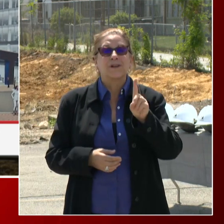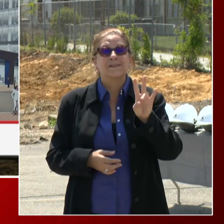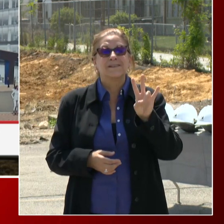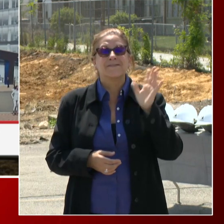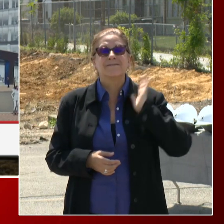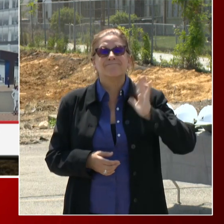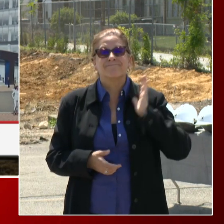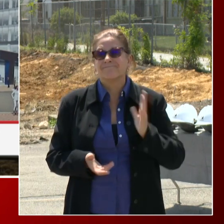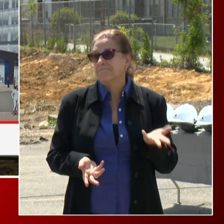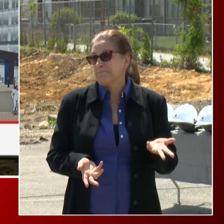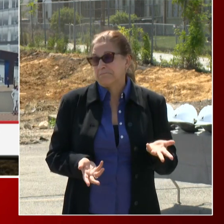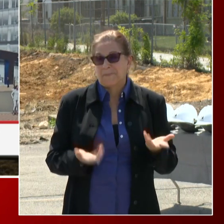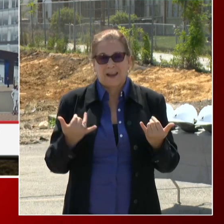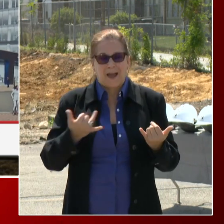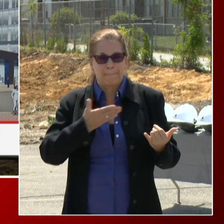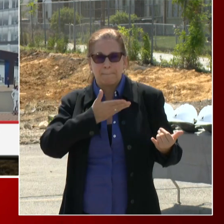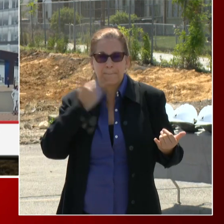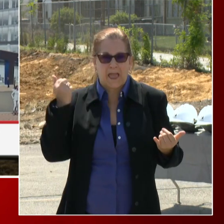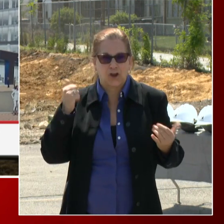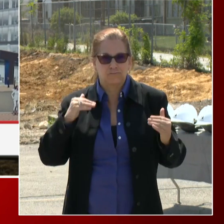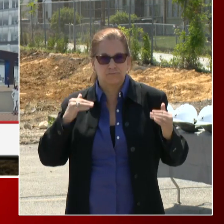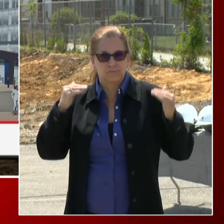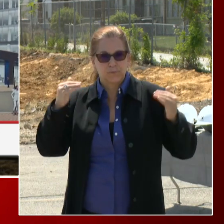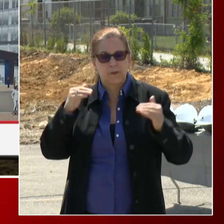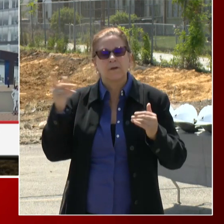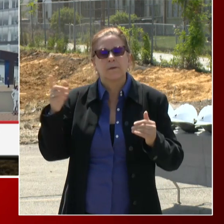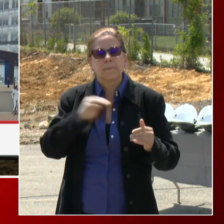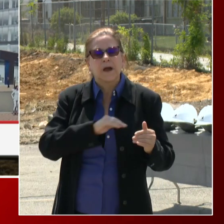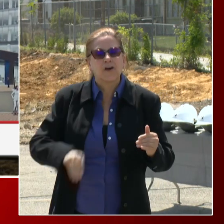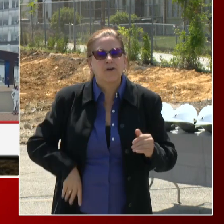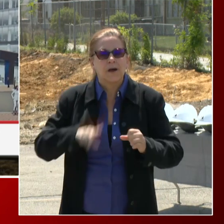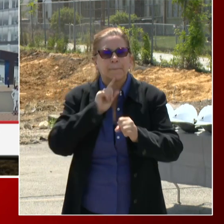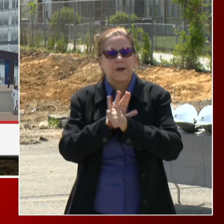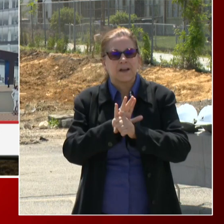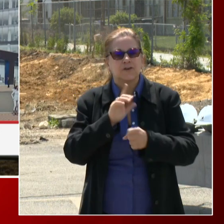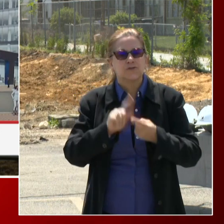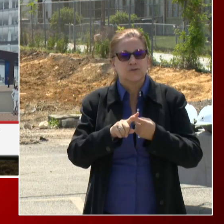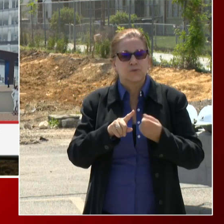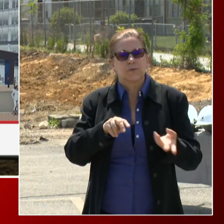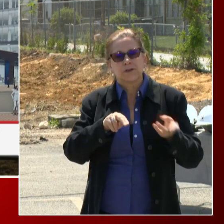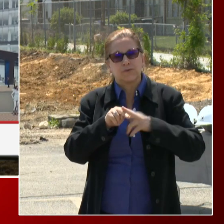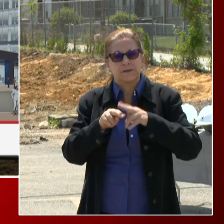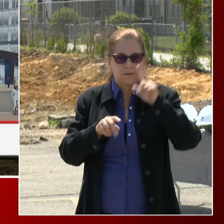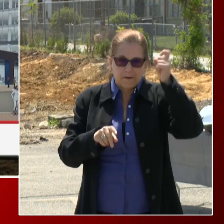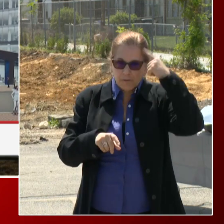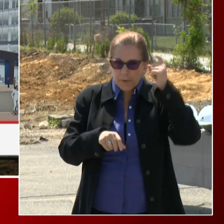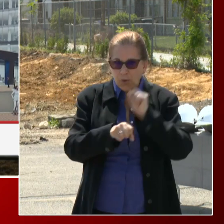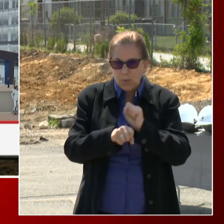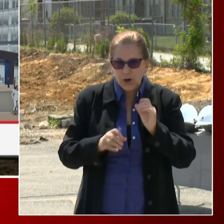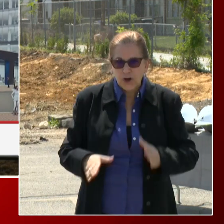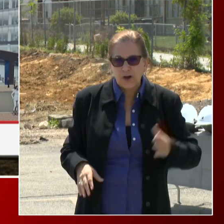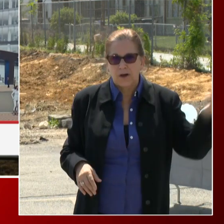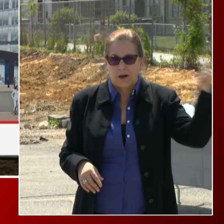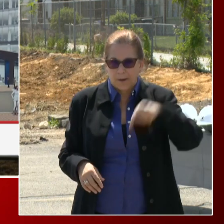be a great commitment to the influx of government workers, which we are excited about,